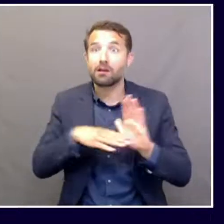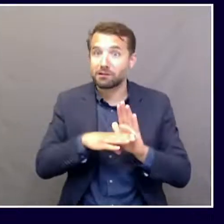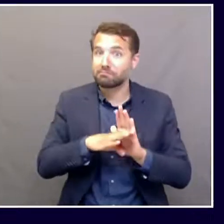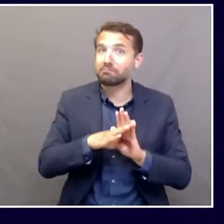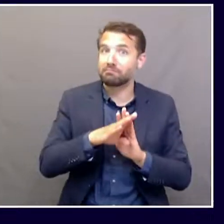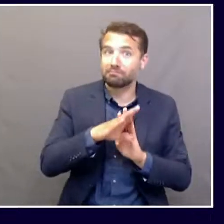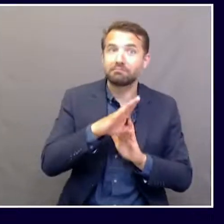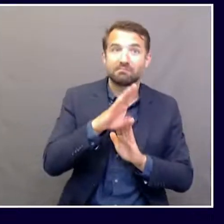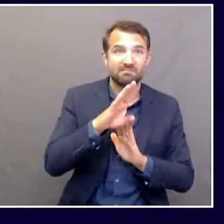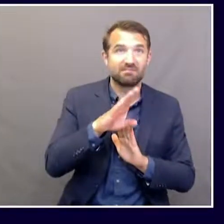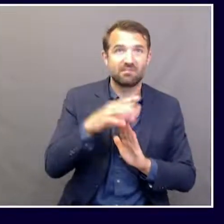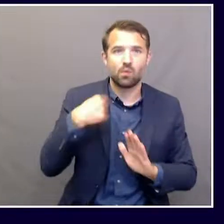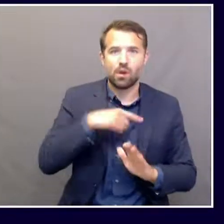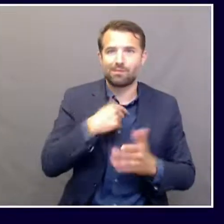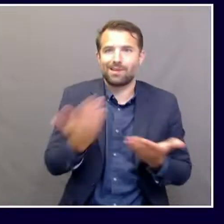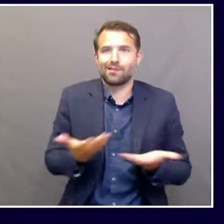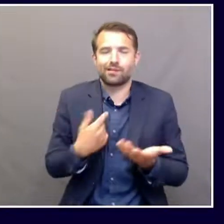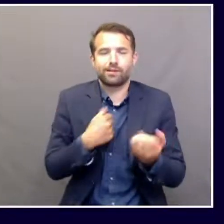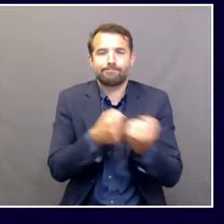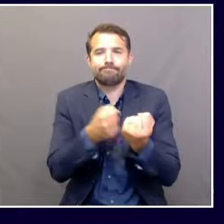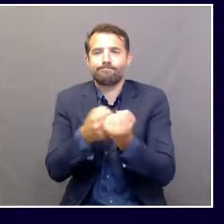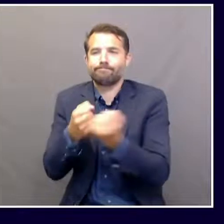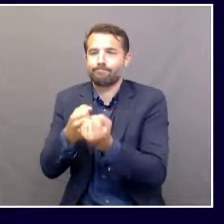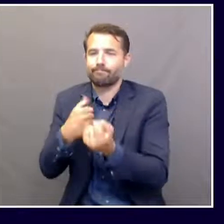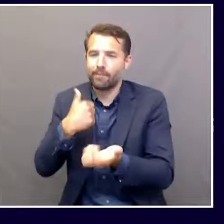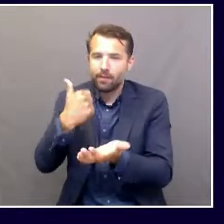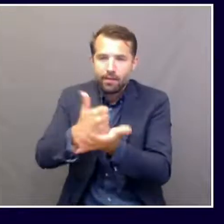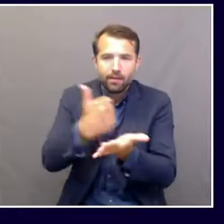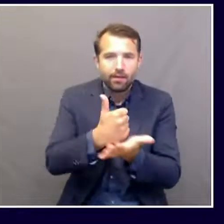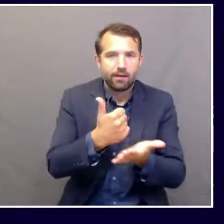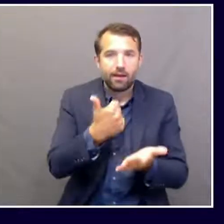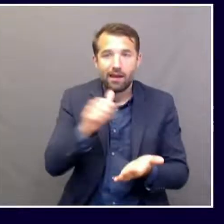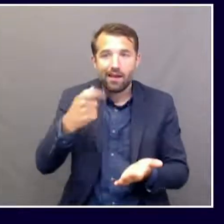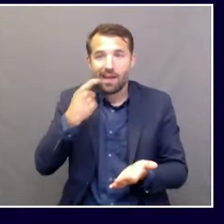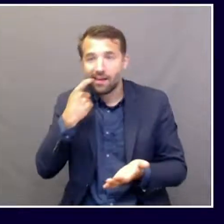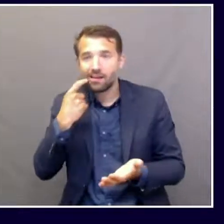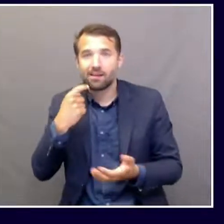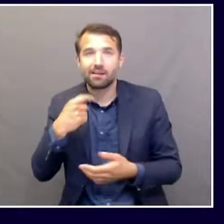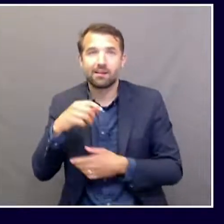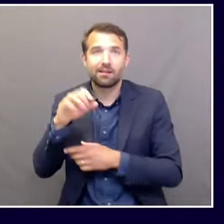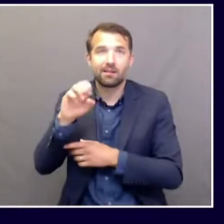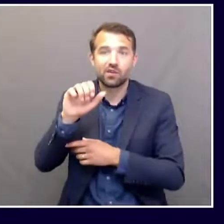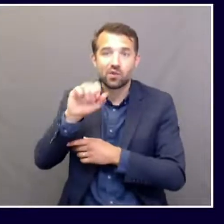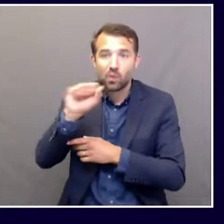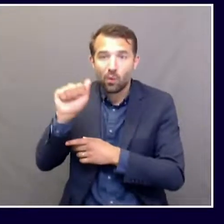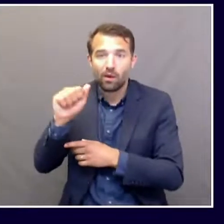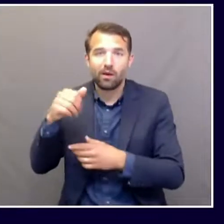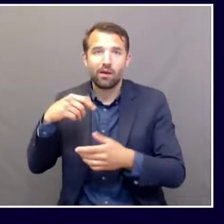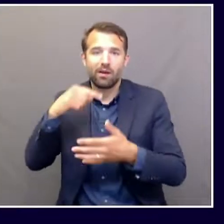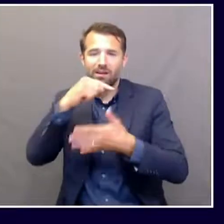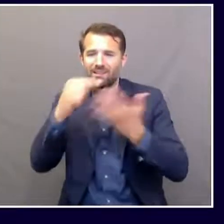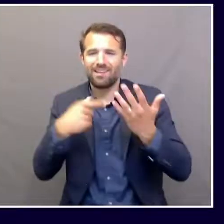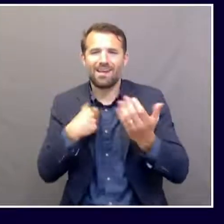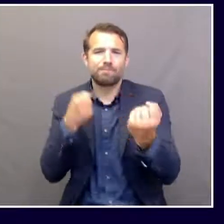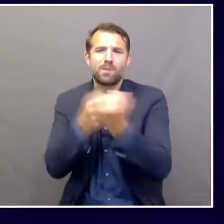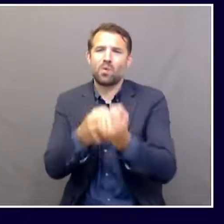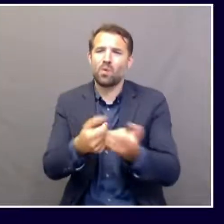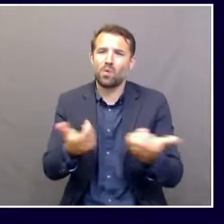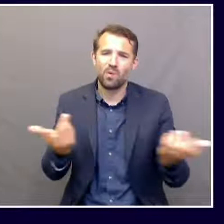for you. Okay, thank you. Thanks, Patty. Over to Amy Brown next.